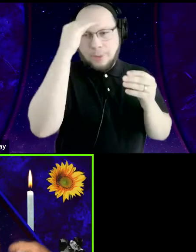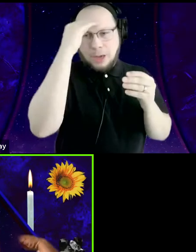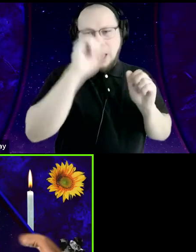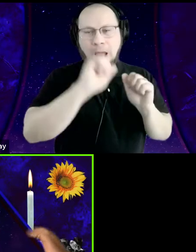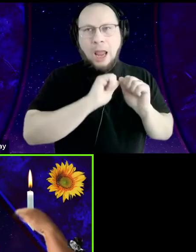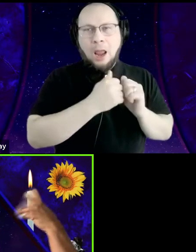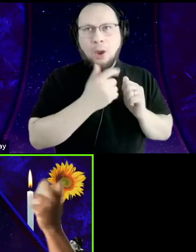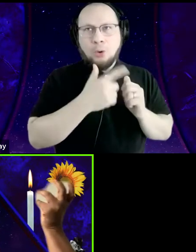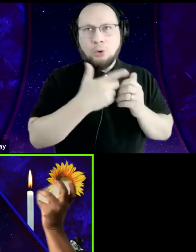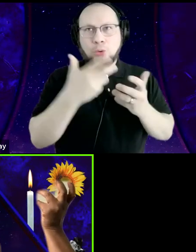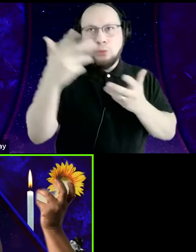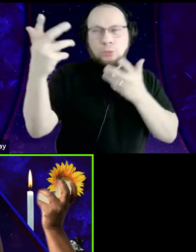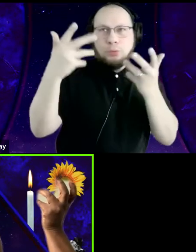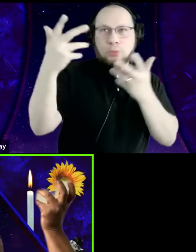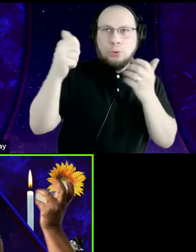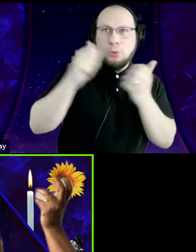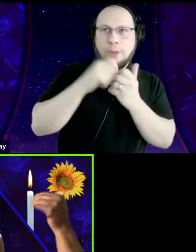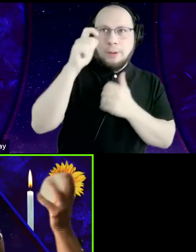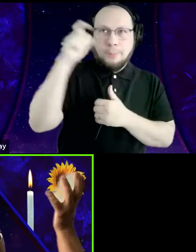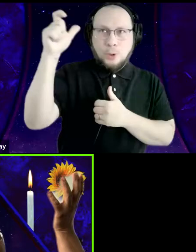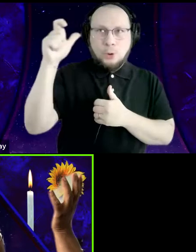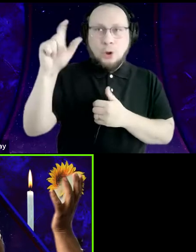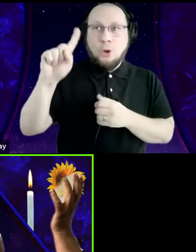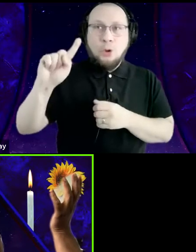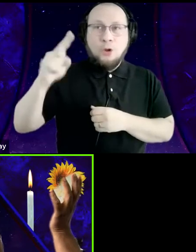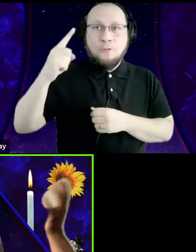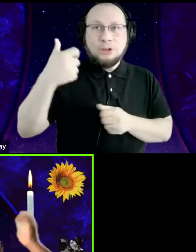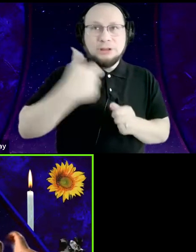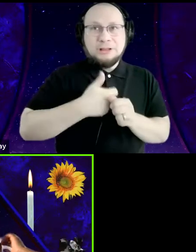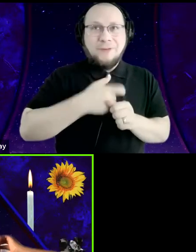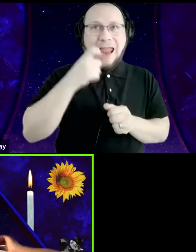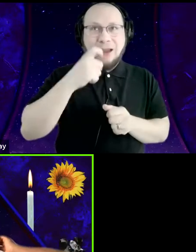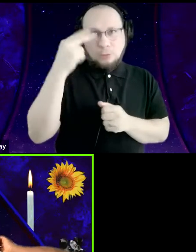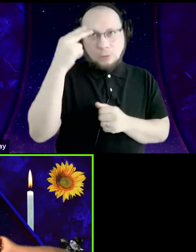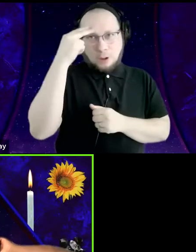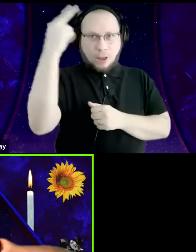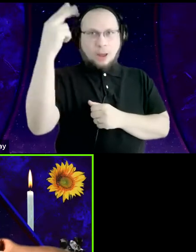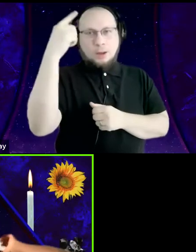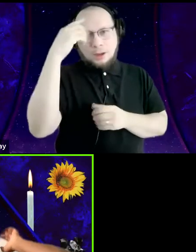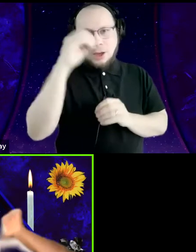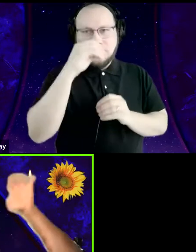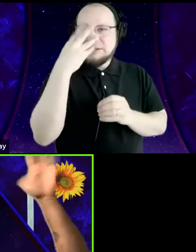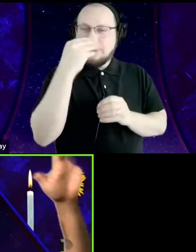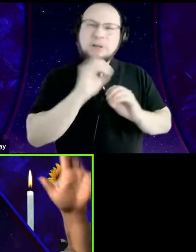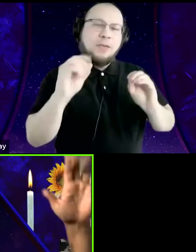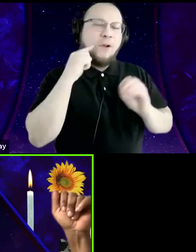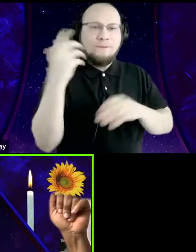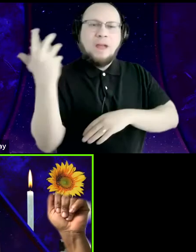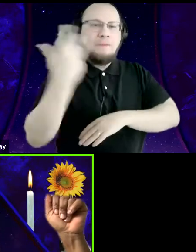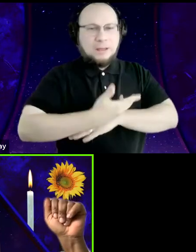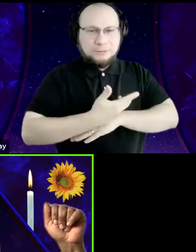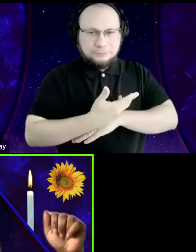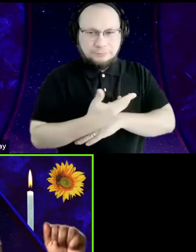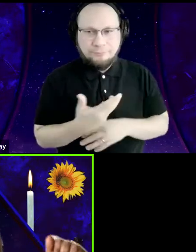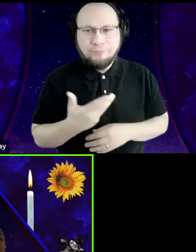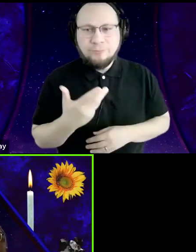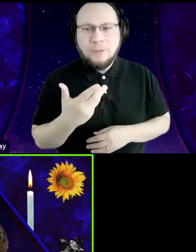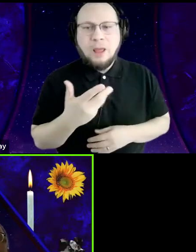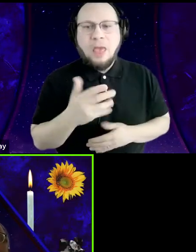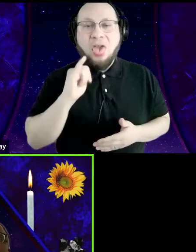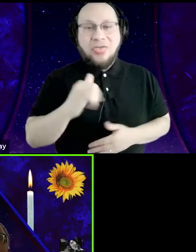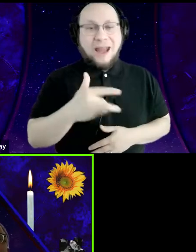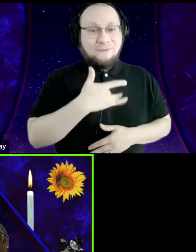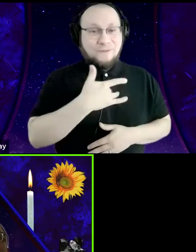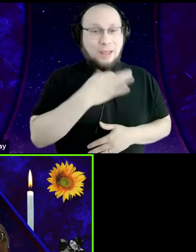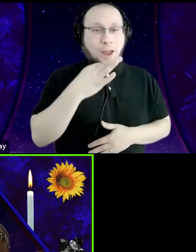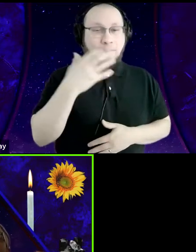with the moon, you had to get to a place of delirium. You weren't allowed to sleep for 5 days. And so I think about like the way in which I get to that place in theater, the way in which